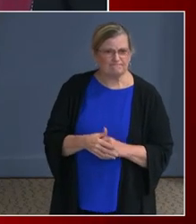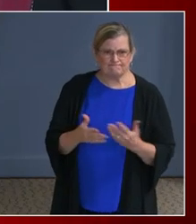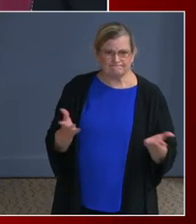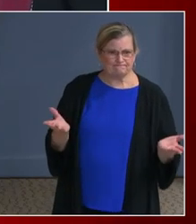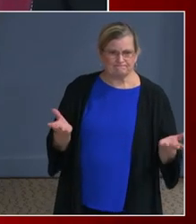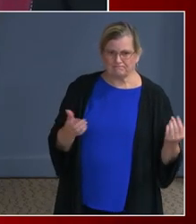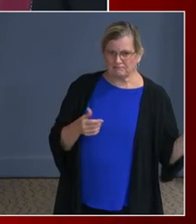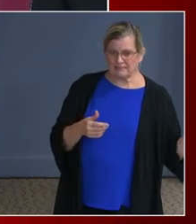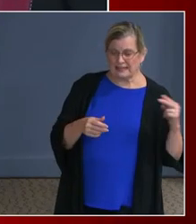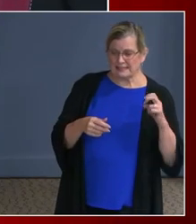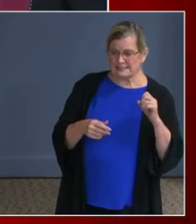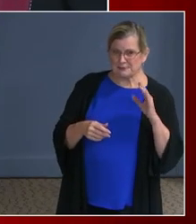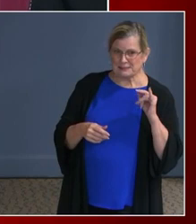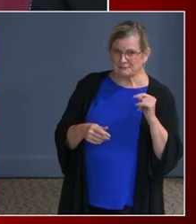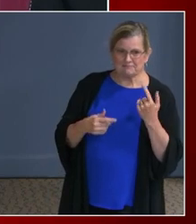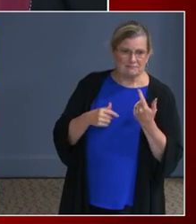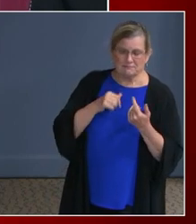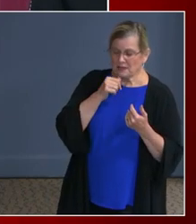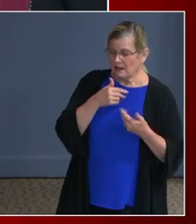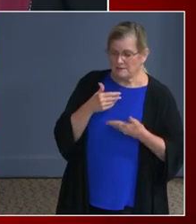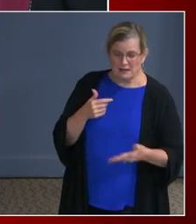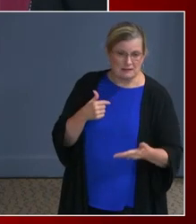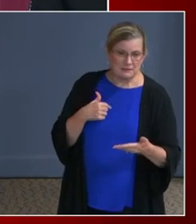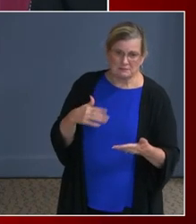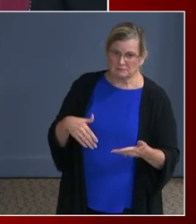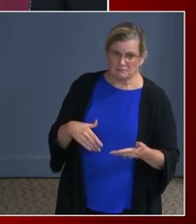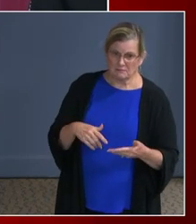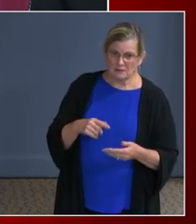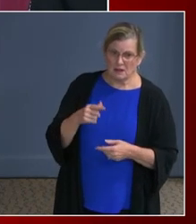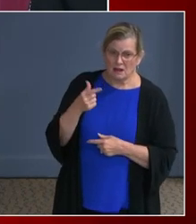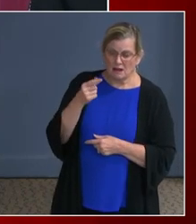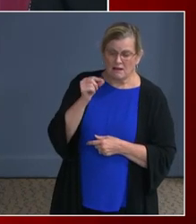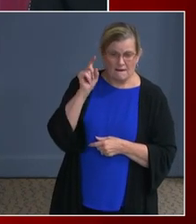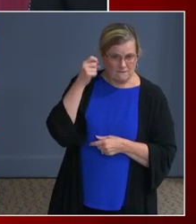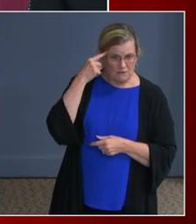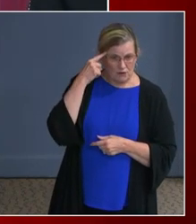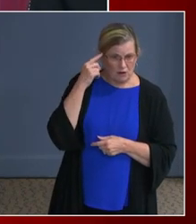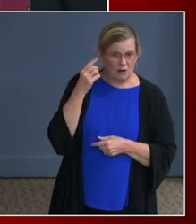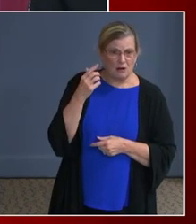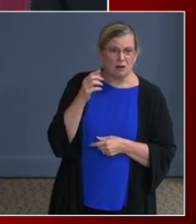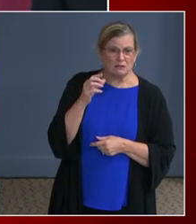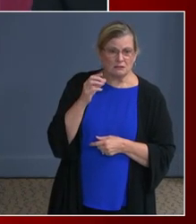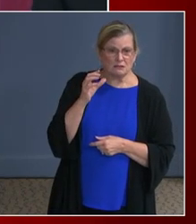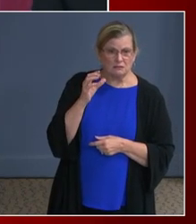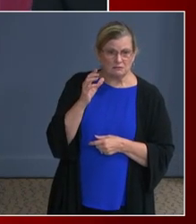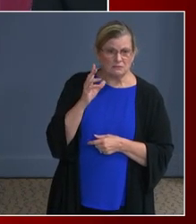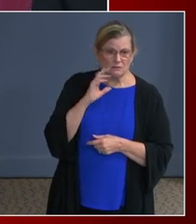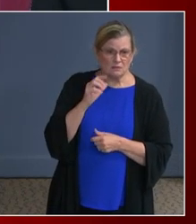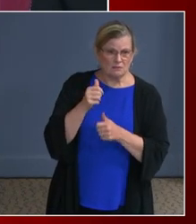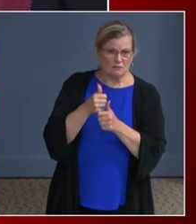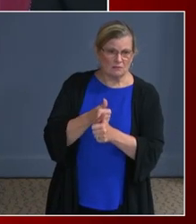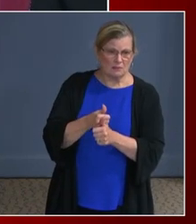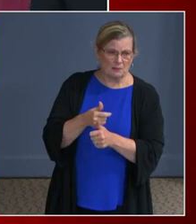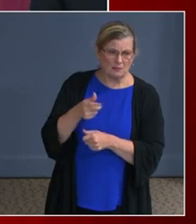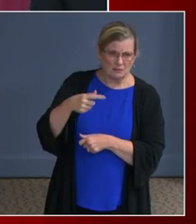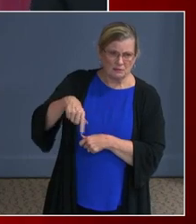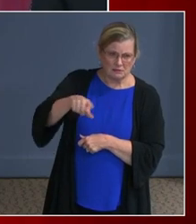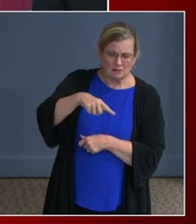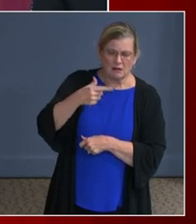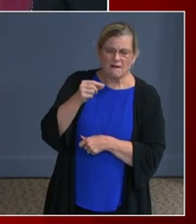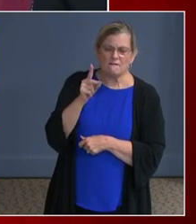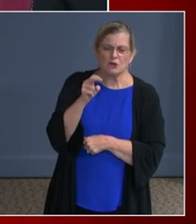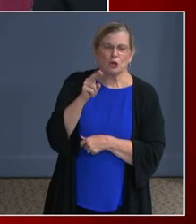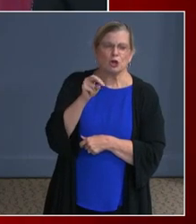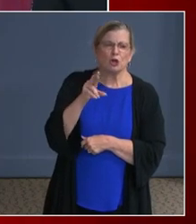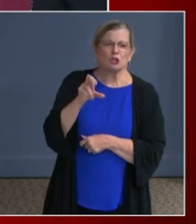just had a conversation with last week. So you would like to be part of this? I would like to learn more to make